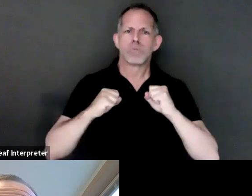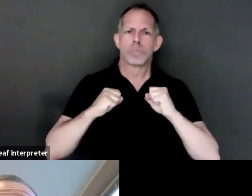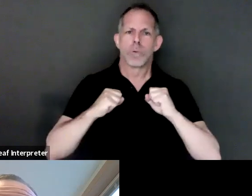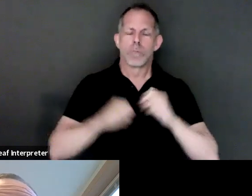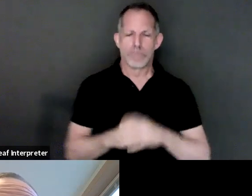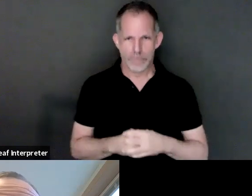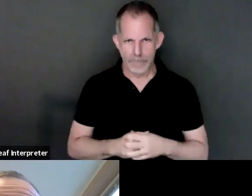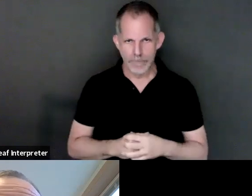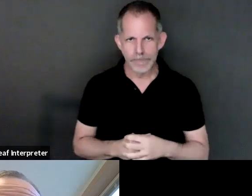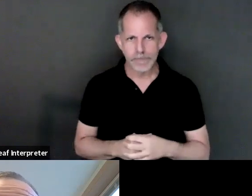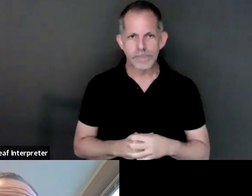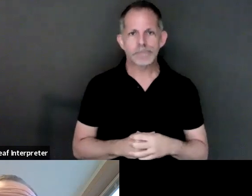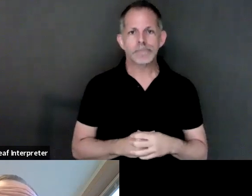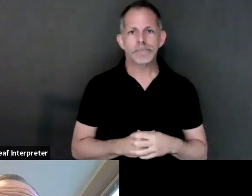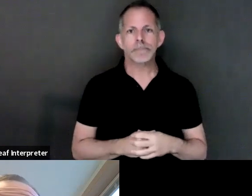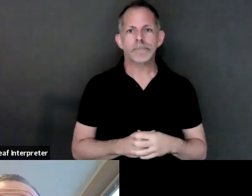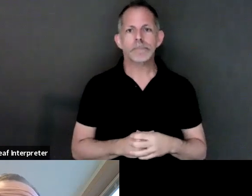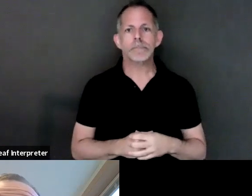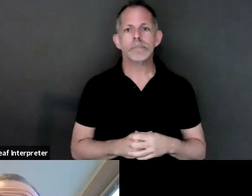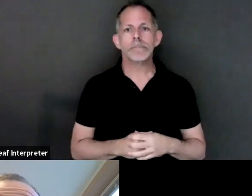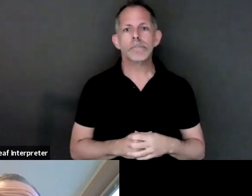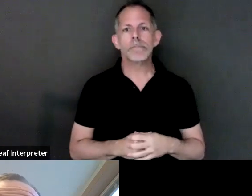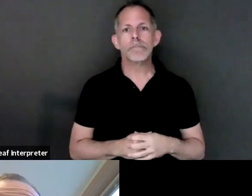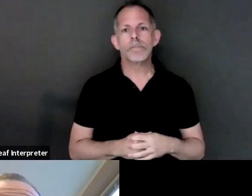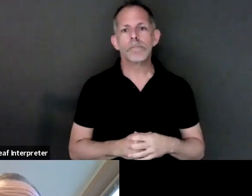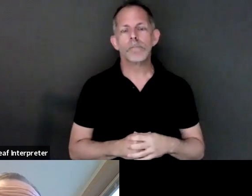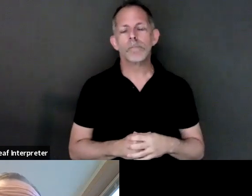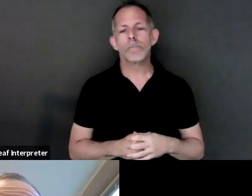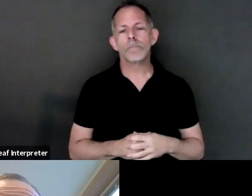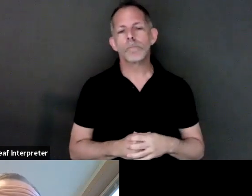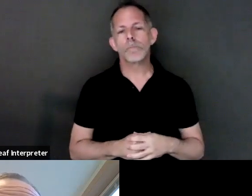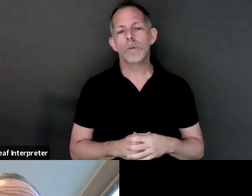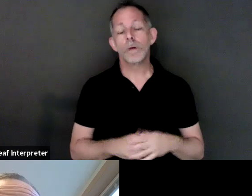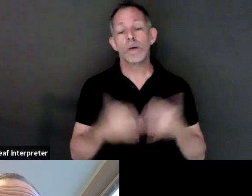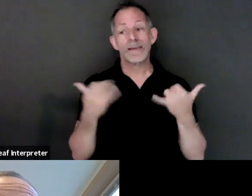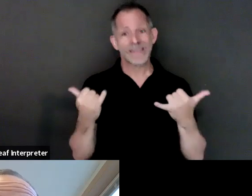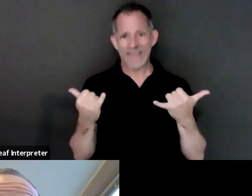Immunization Practices continues to monitor the